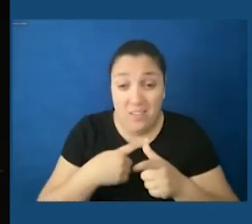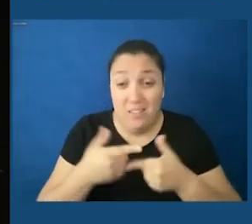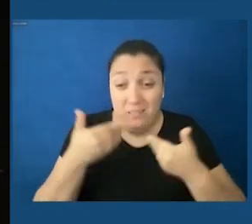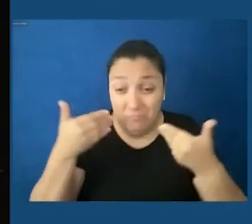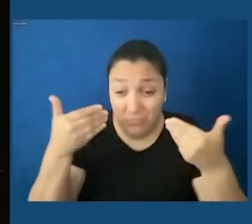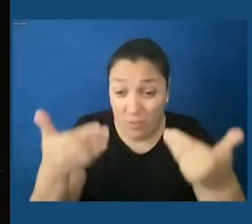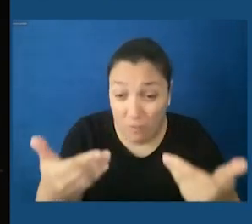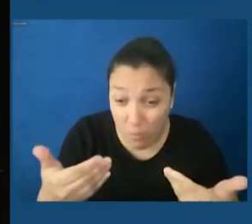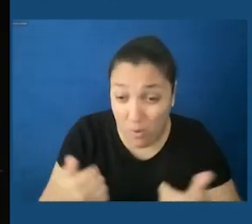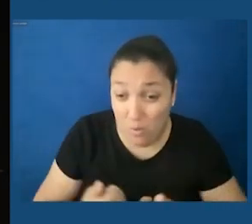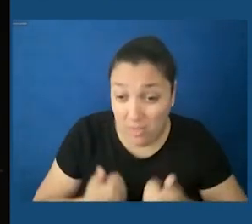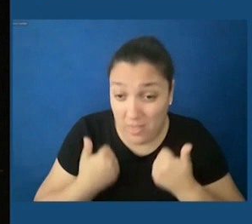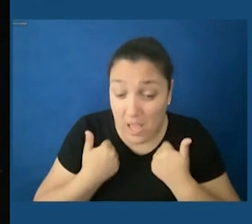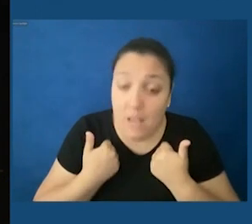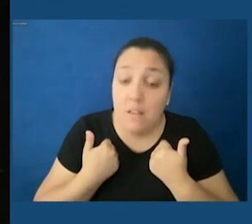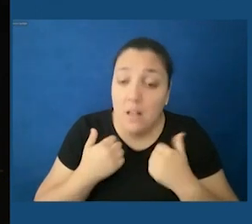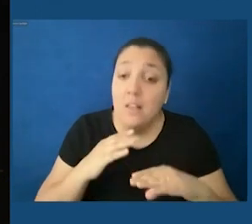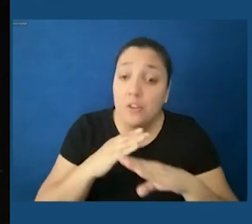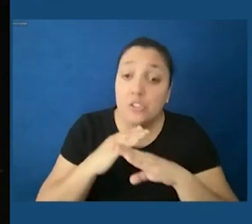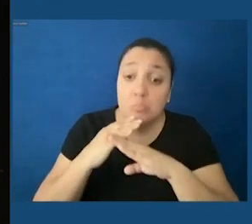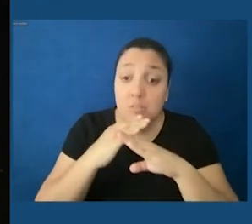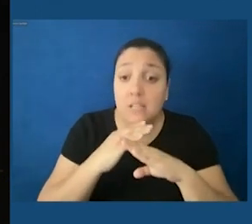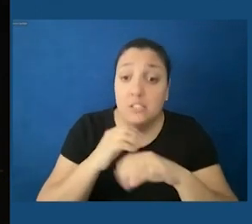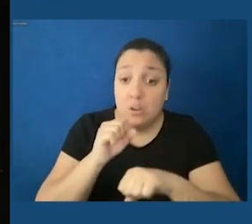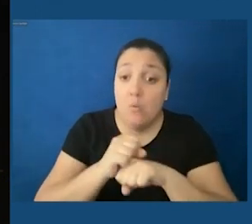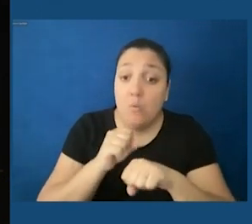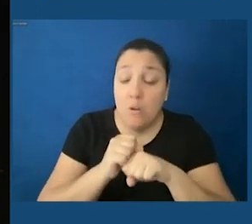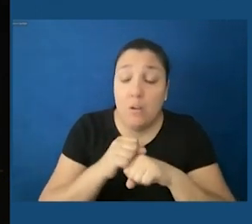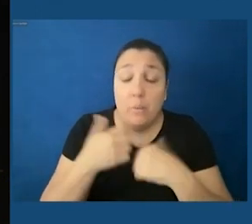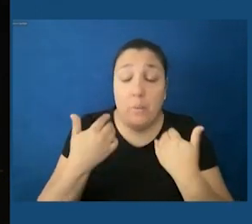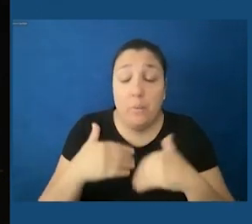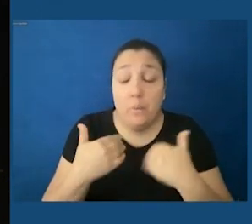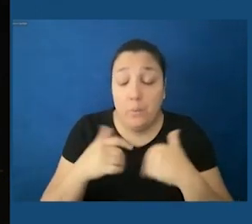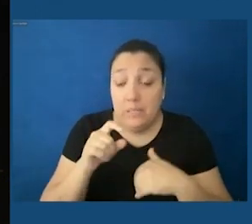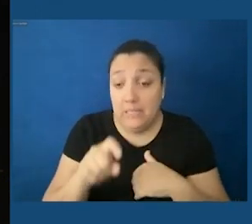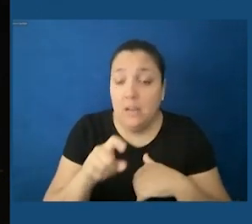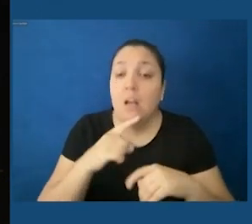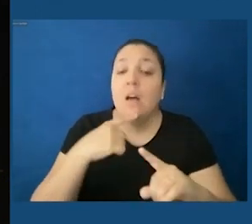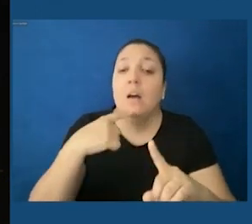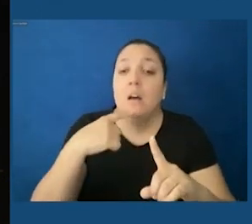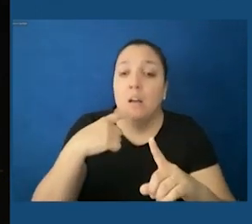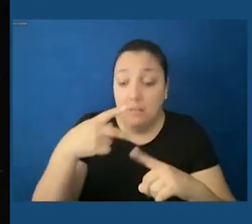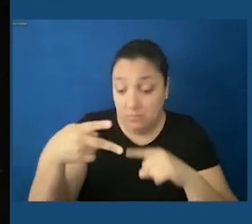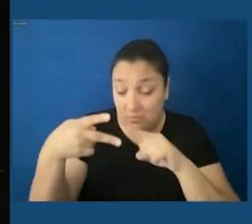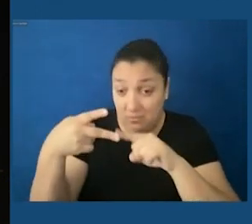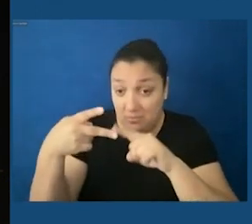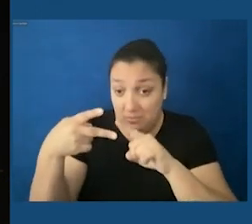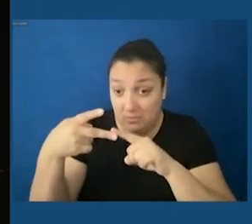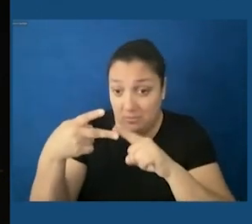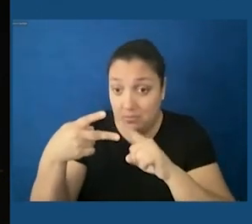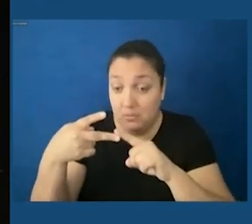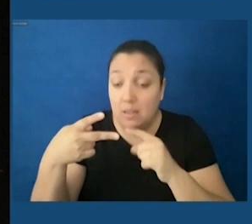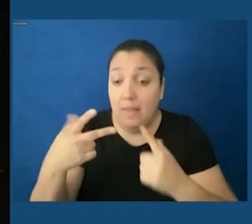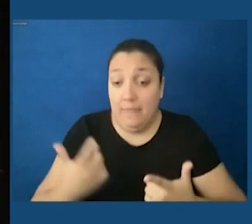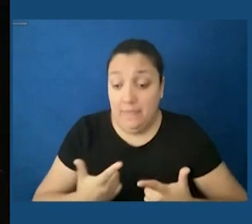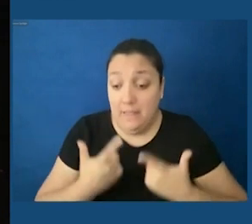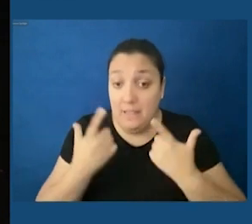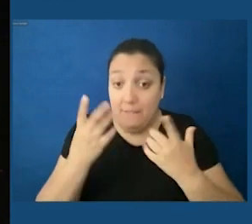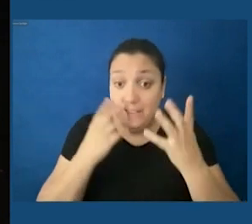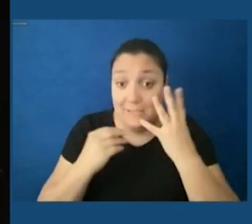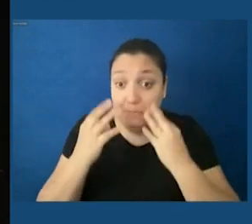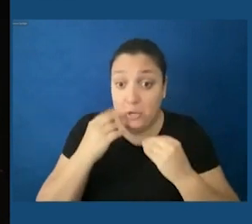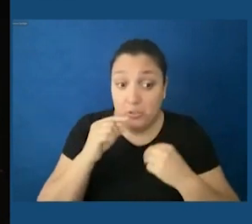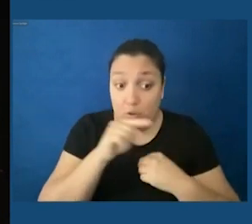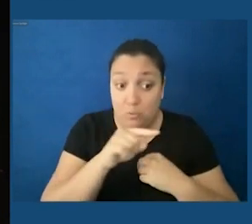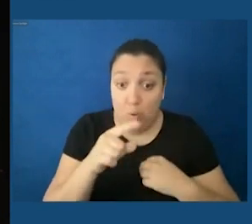there is prevention work that needs to happen on the back end of that. But we can also use the lived experience of those who have gone through that to